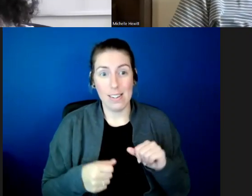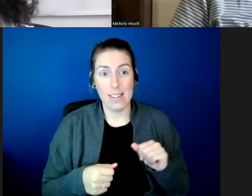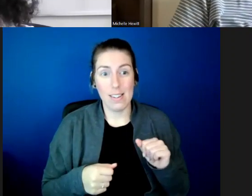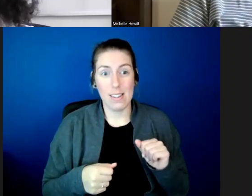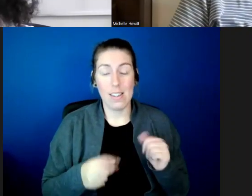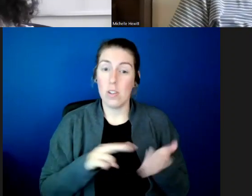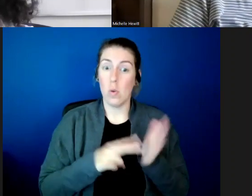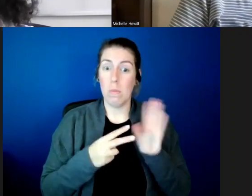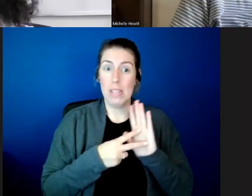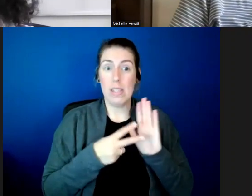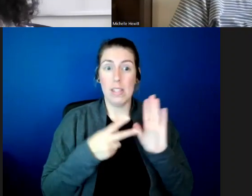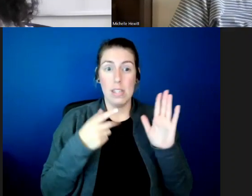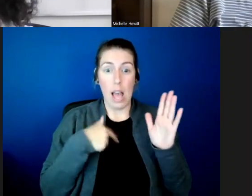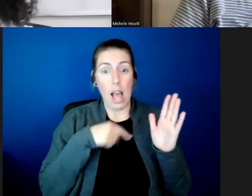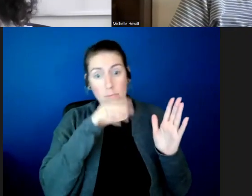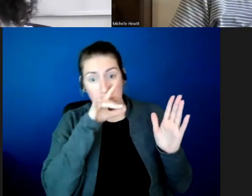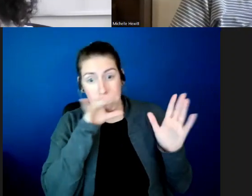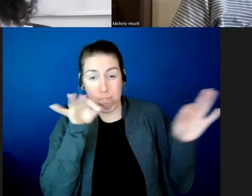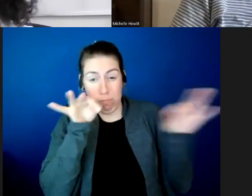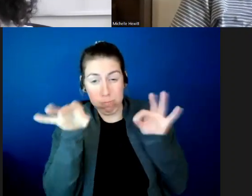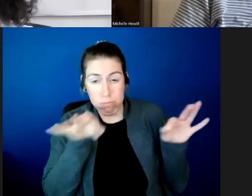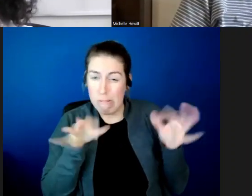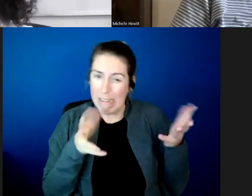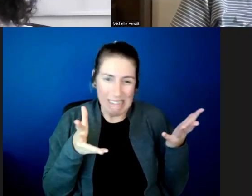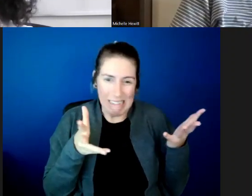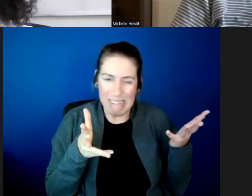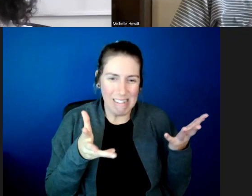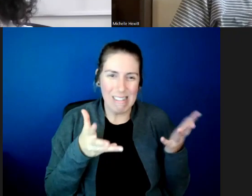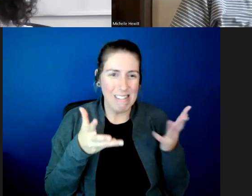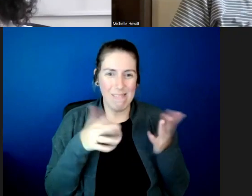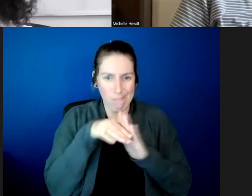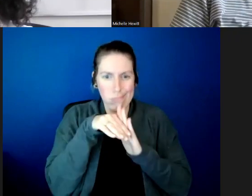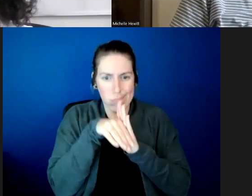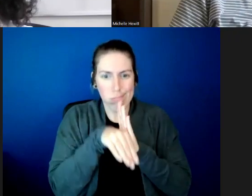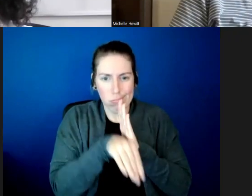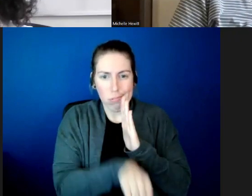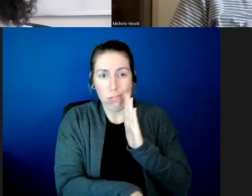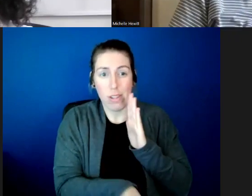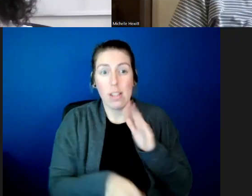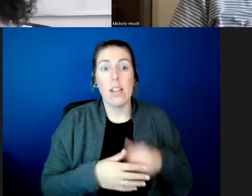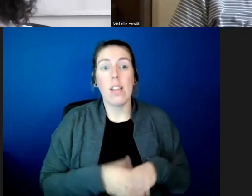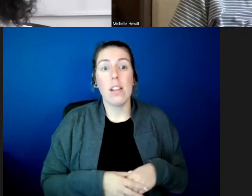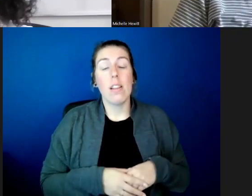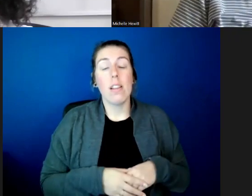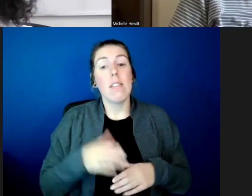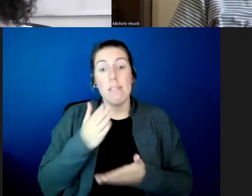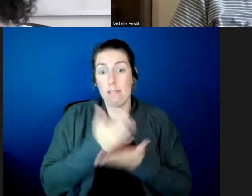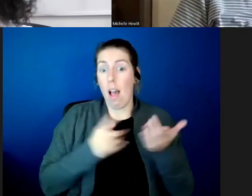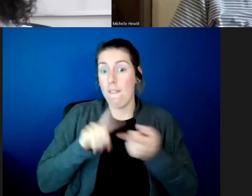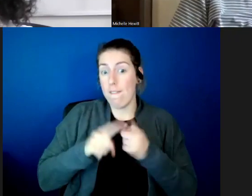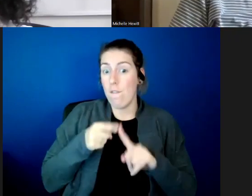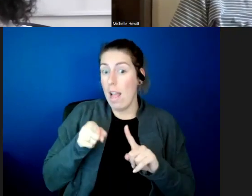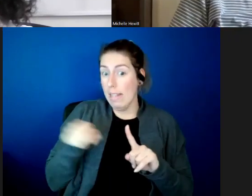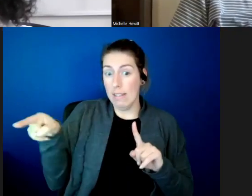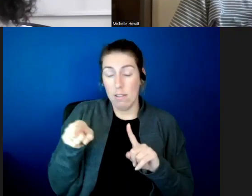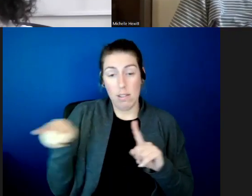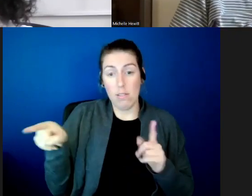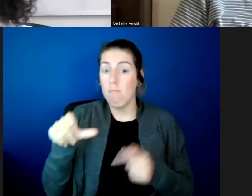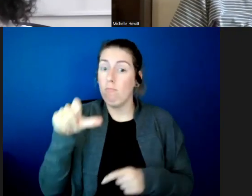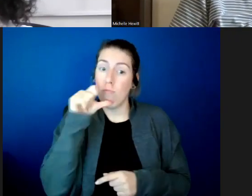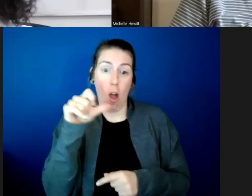ability to speak. And I have friends who are entirely nonverbal and